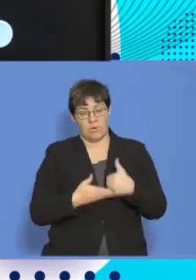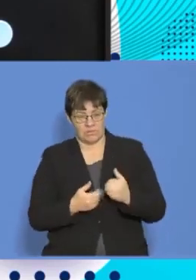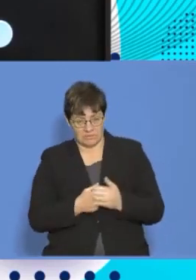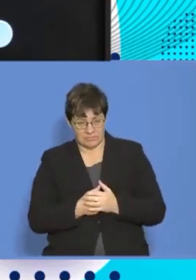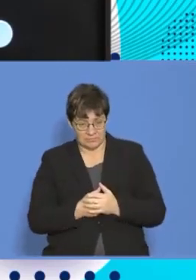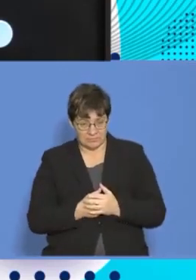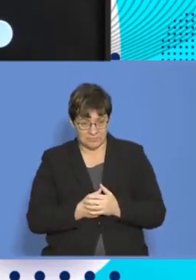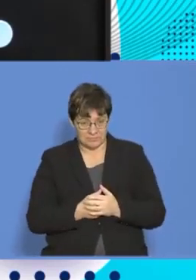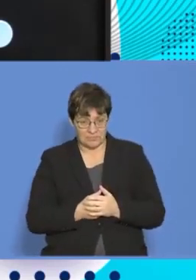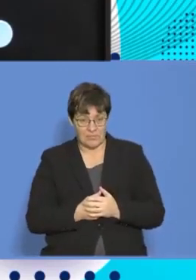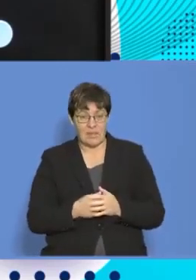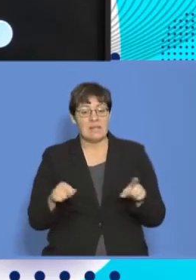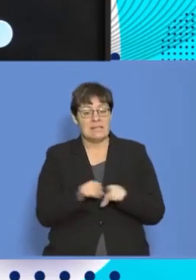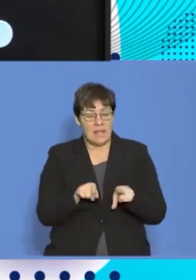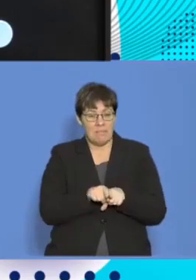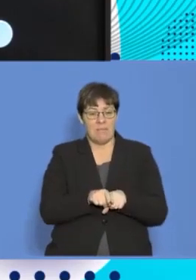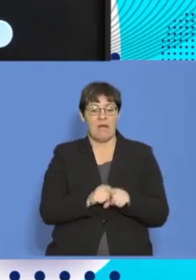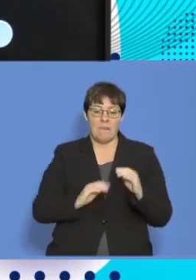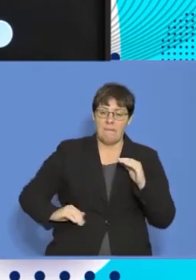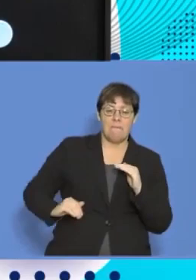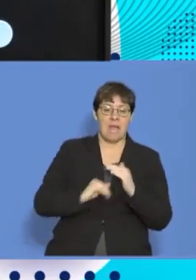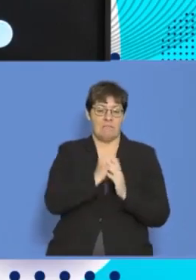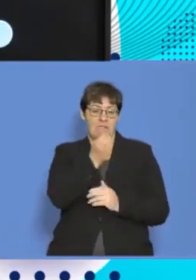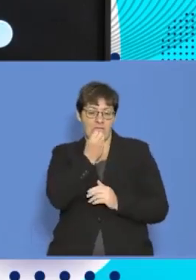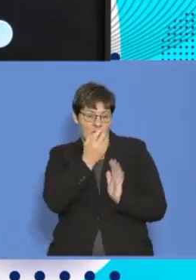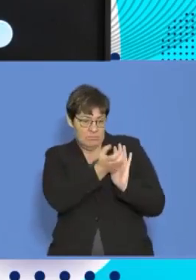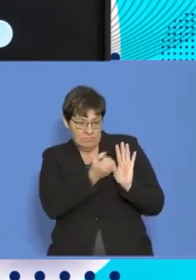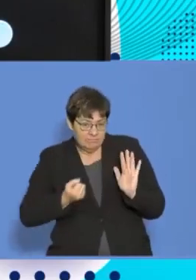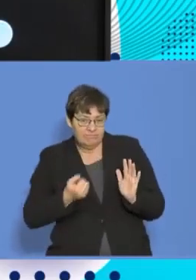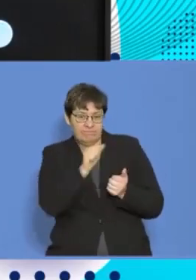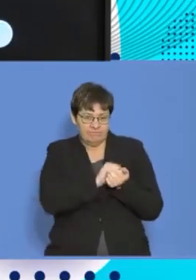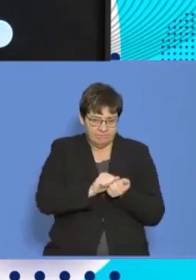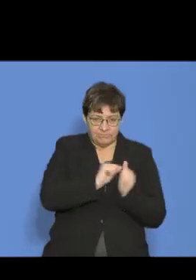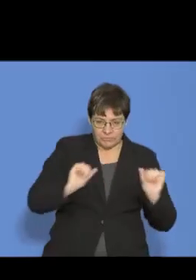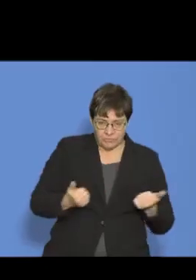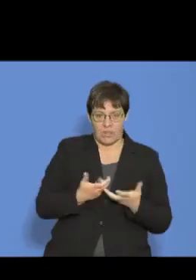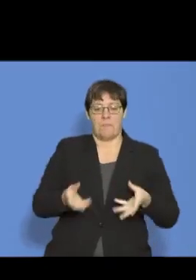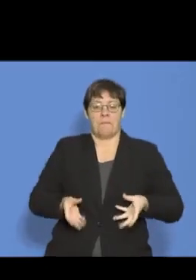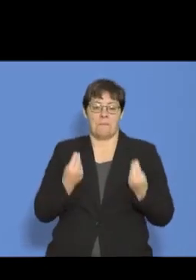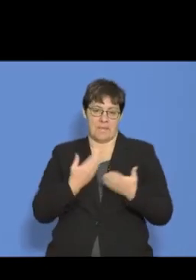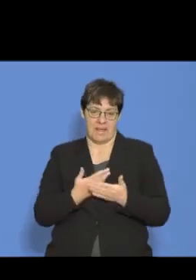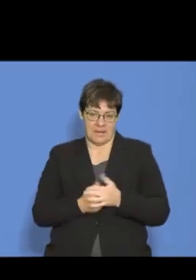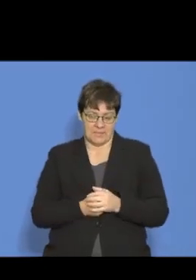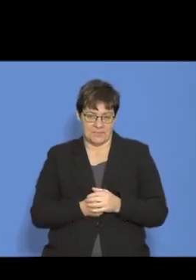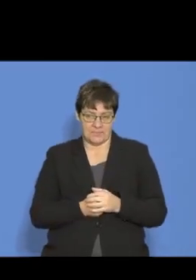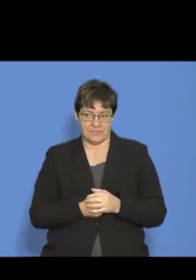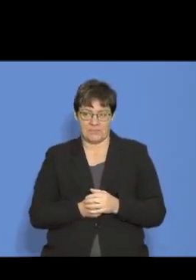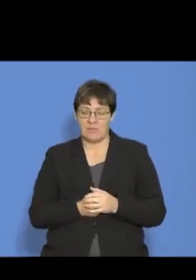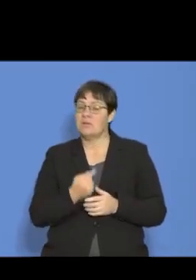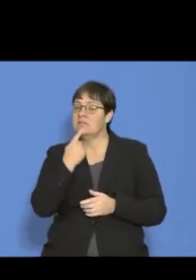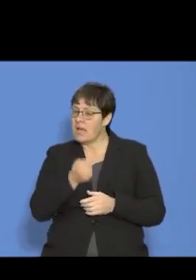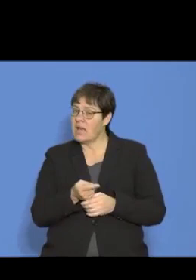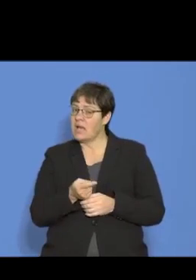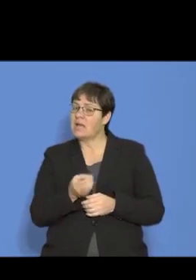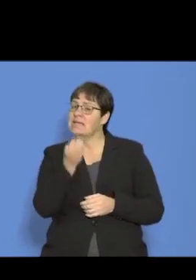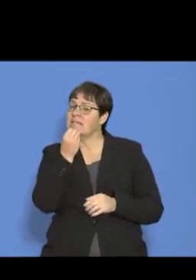but also it allows you to maximize the nutrients that you get from your food. So when your parents do ask